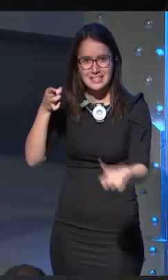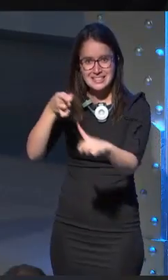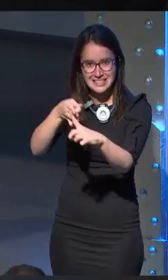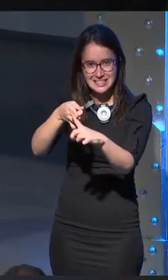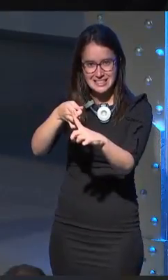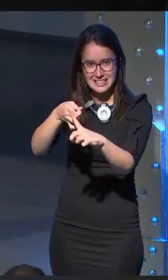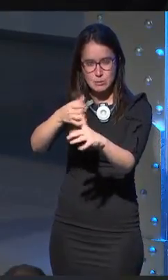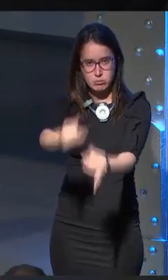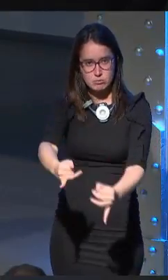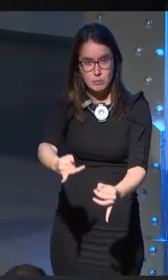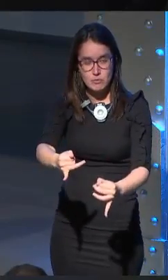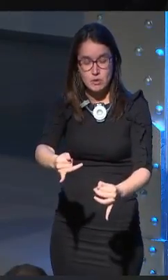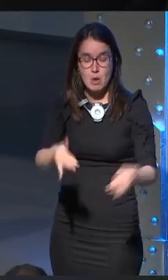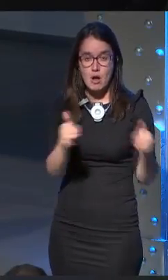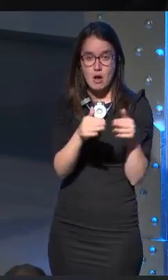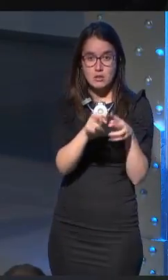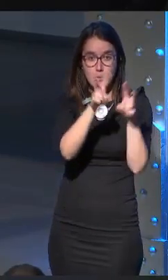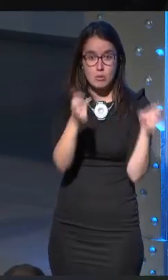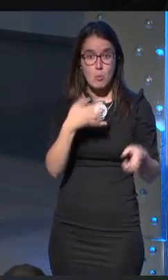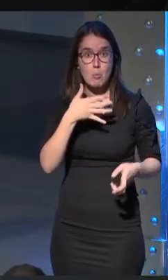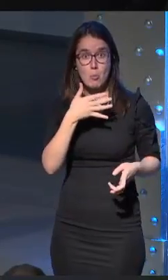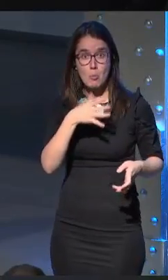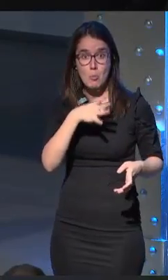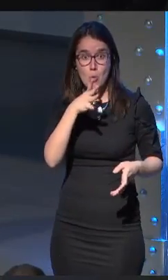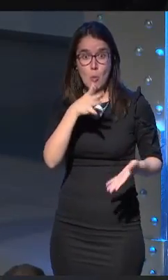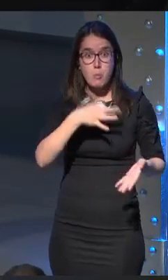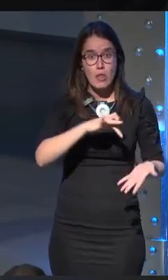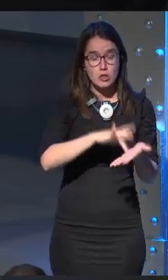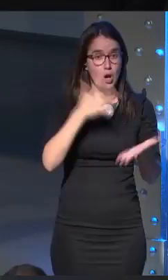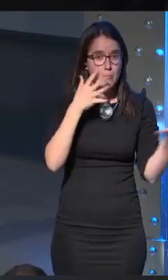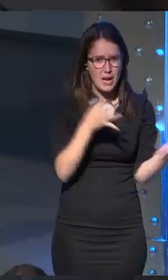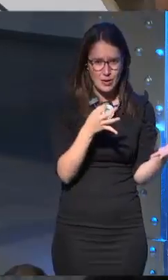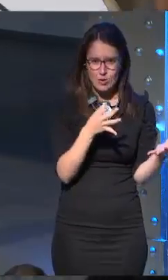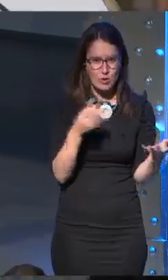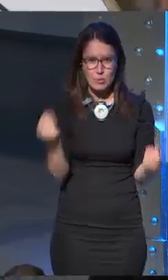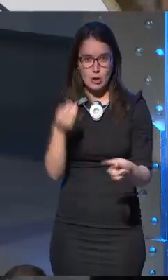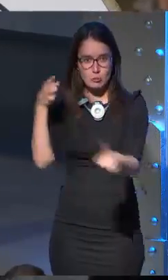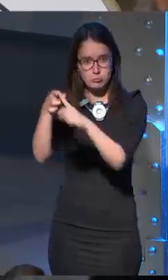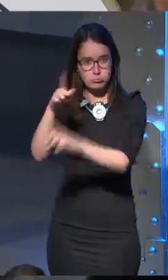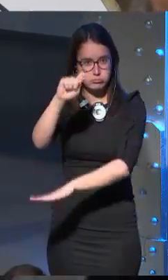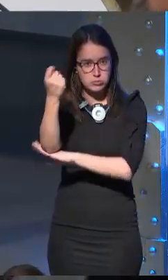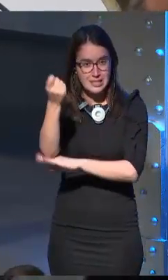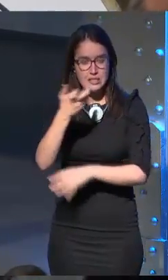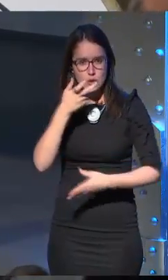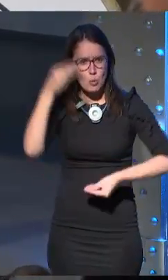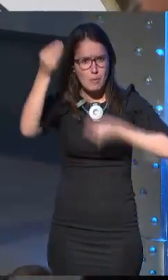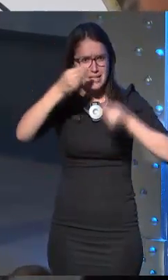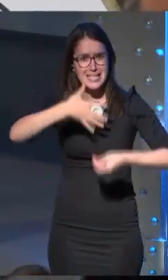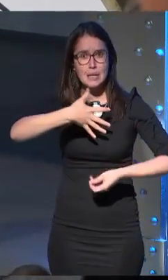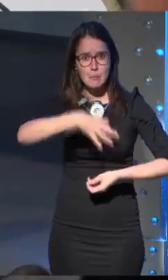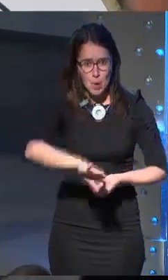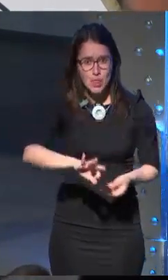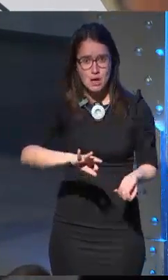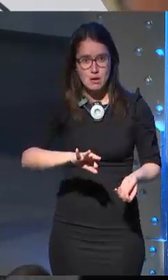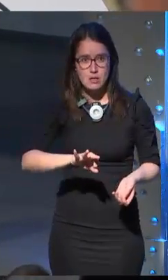because of the risk. Same thing, flying in space, something you believe very strongly in, you understand the risk. You